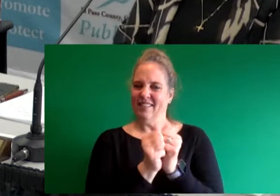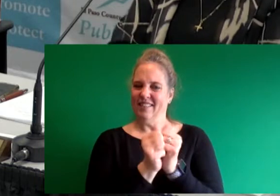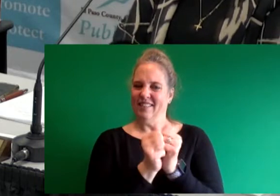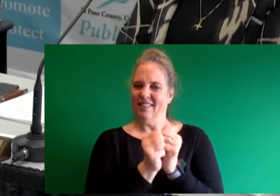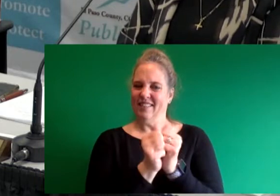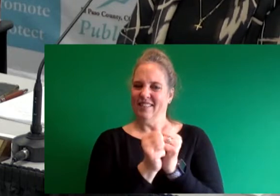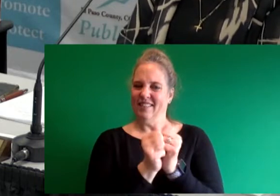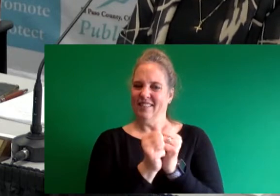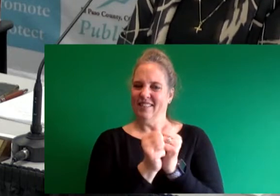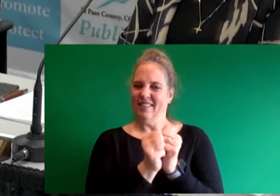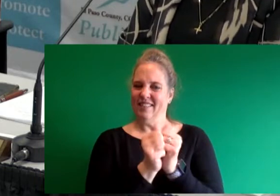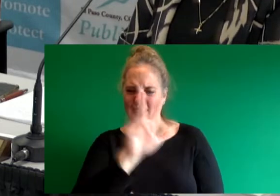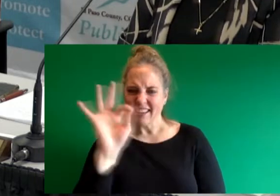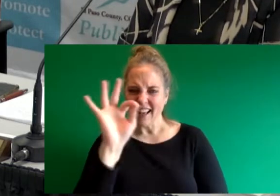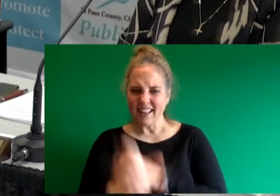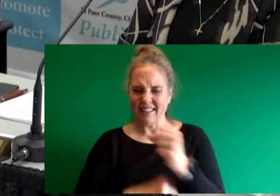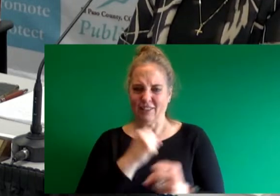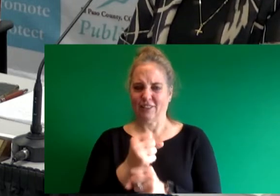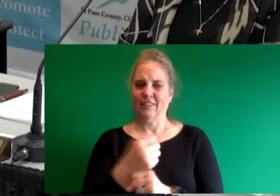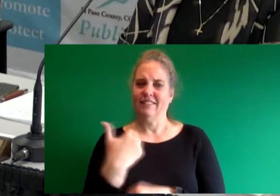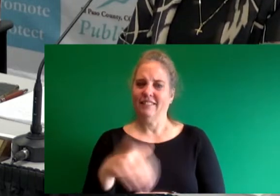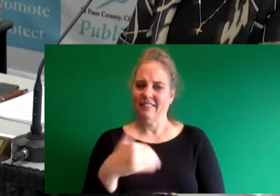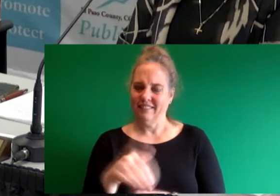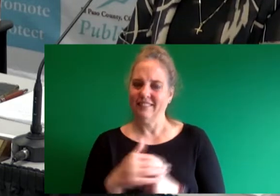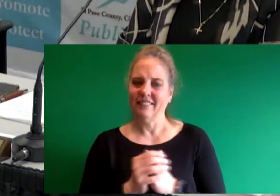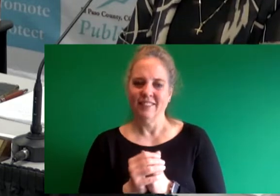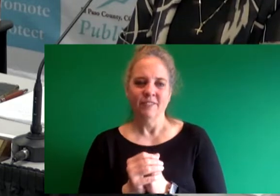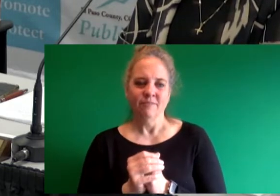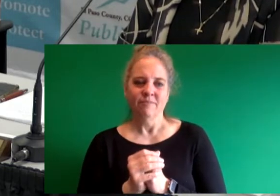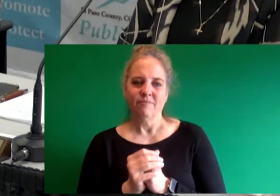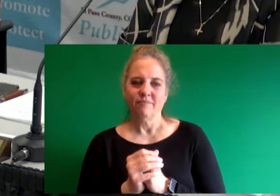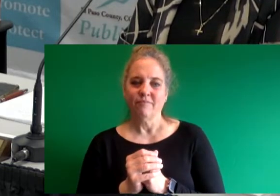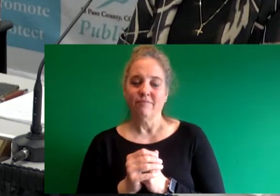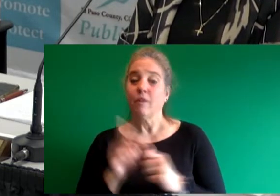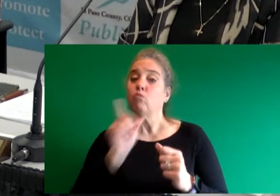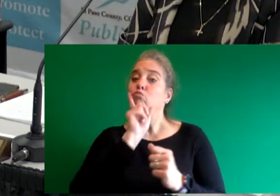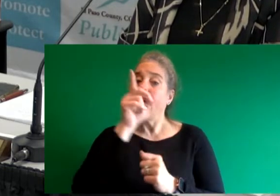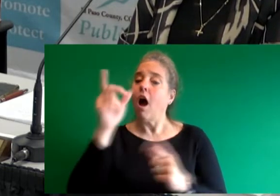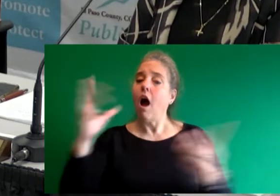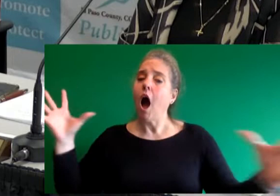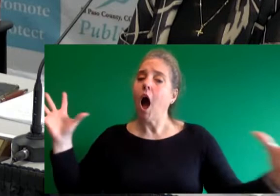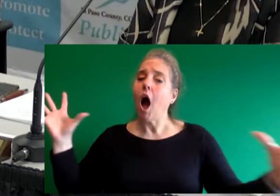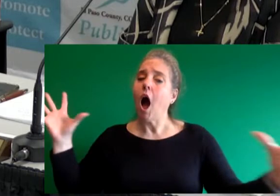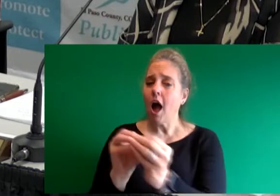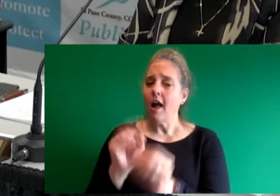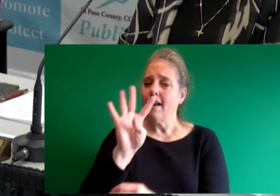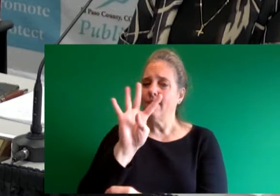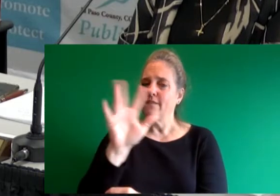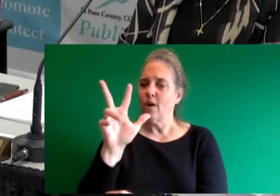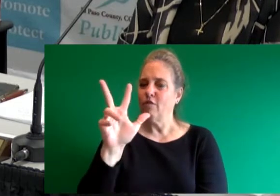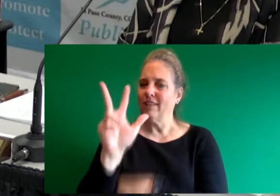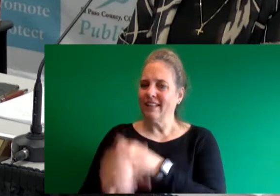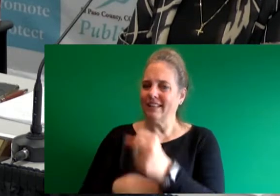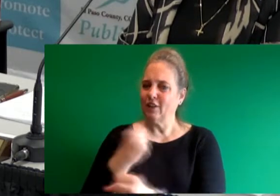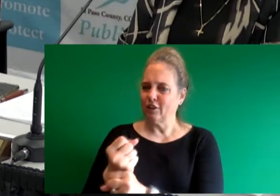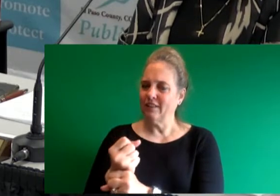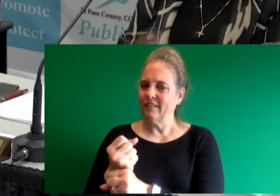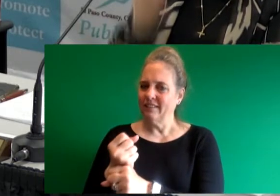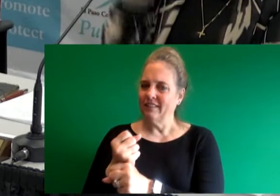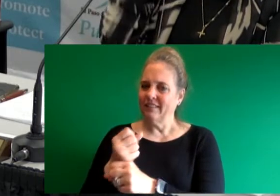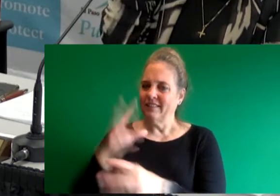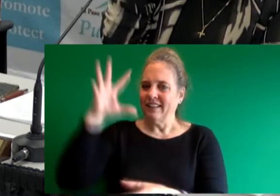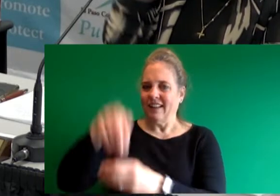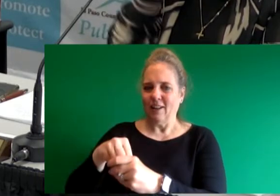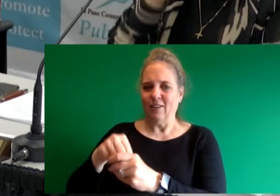you count her cadet time, and has most recently overseen county security. He has been a tremendous partner to our public